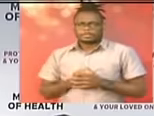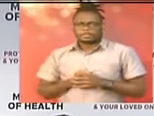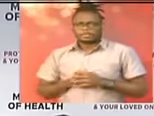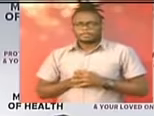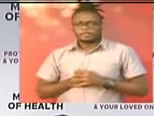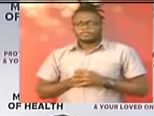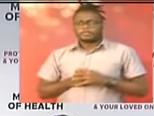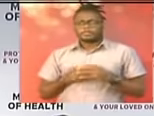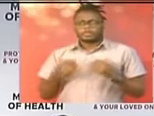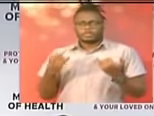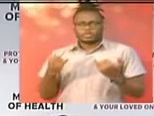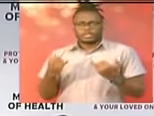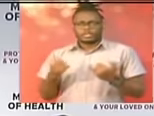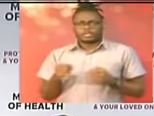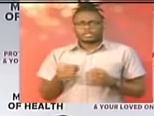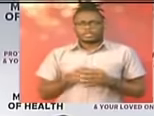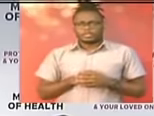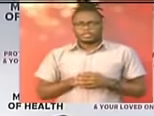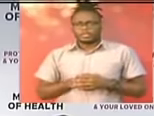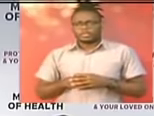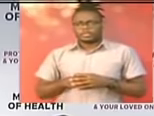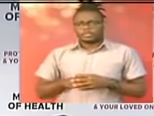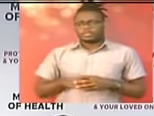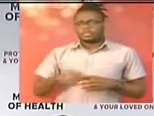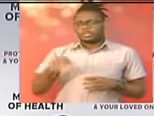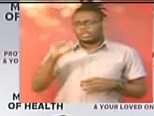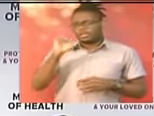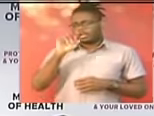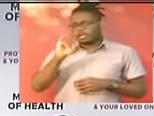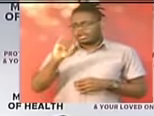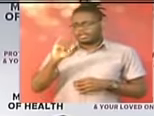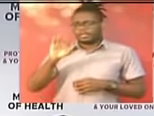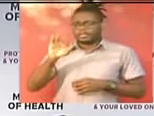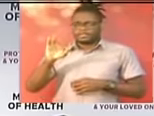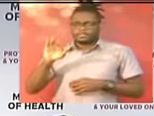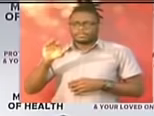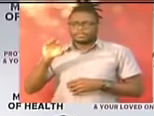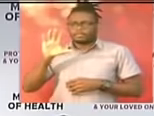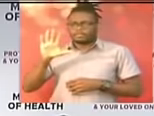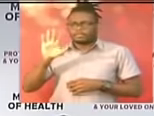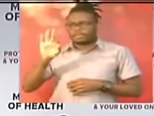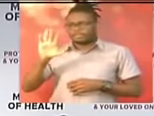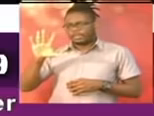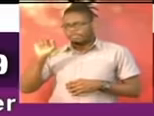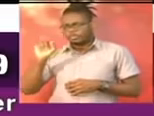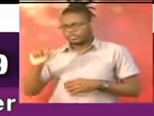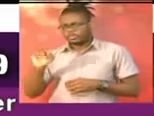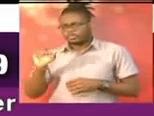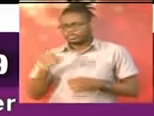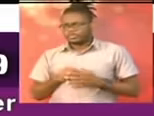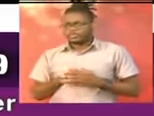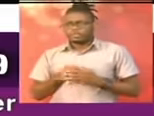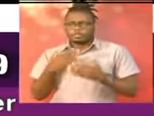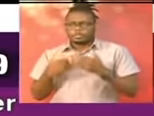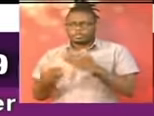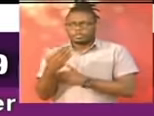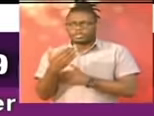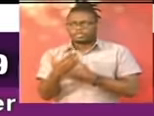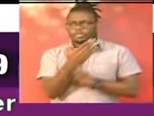95.5 for your two questions. Yes, good morning, everyone. With Filton